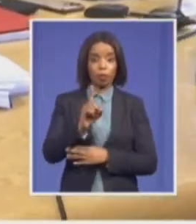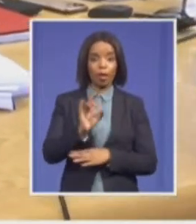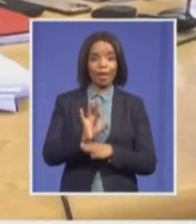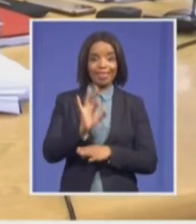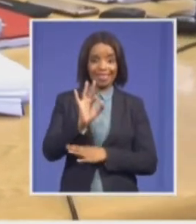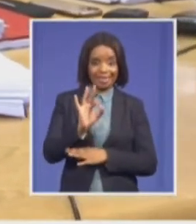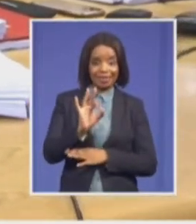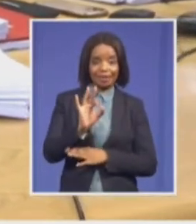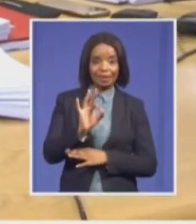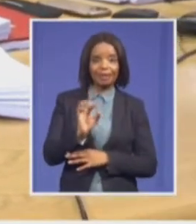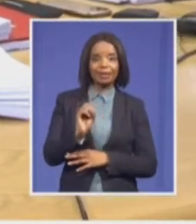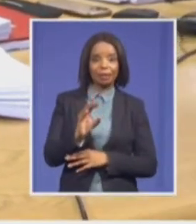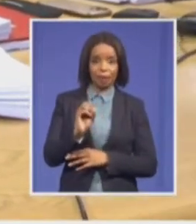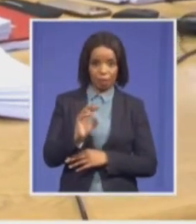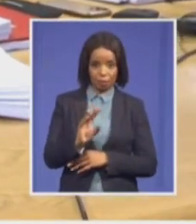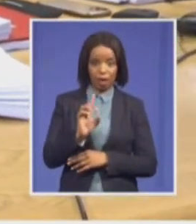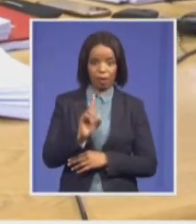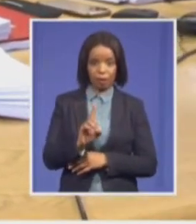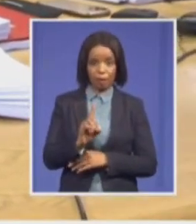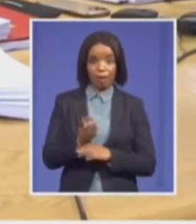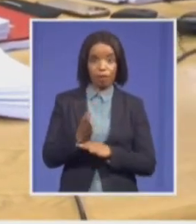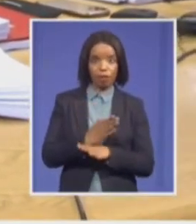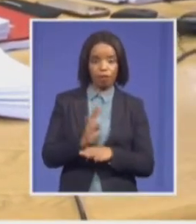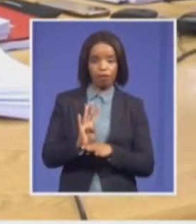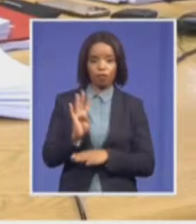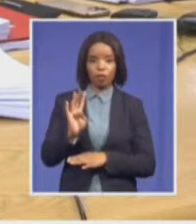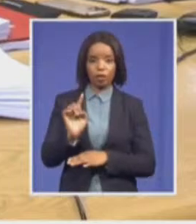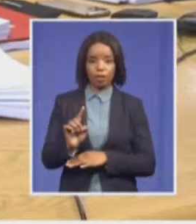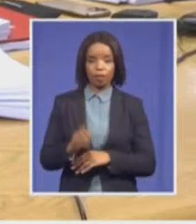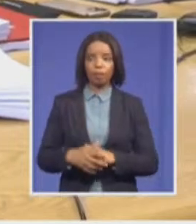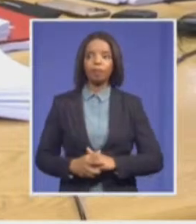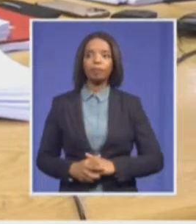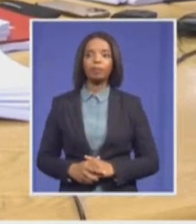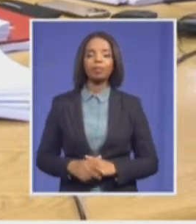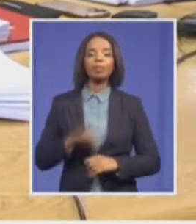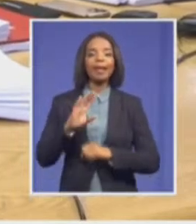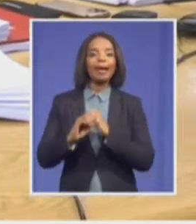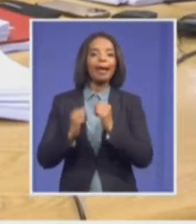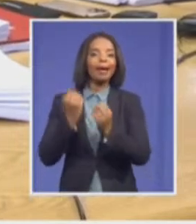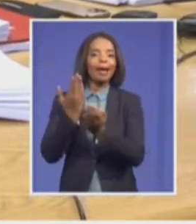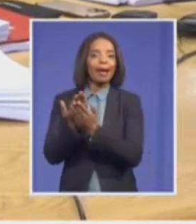The application itself was brought.